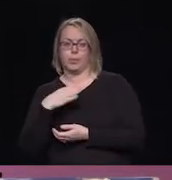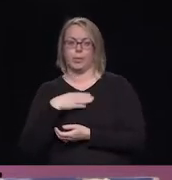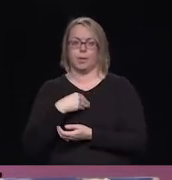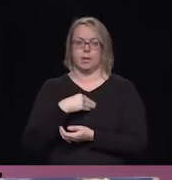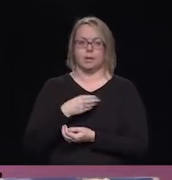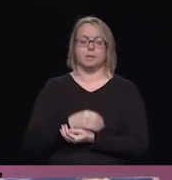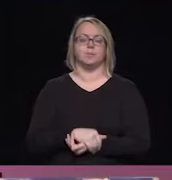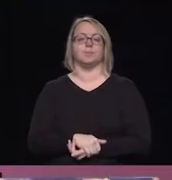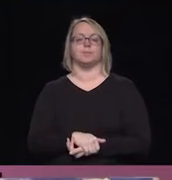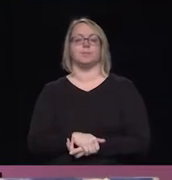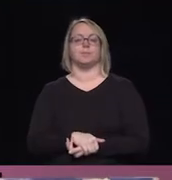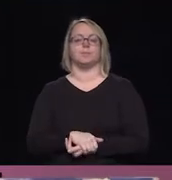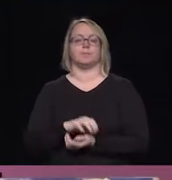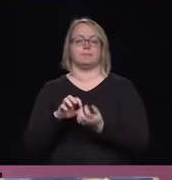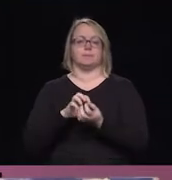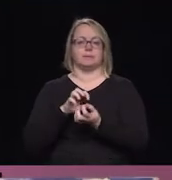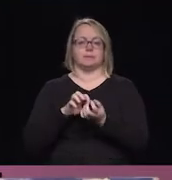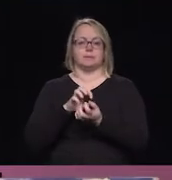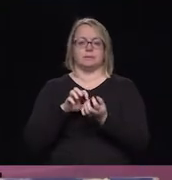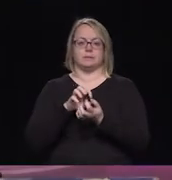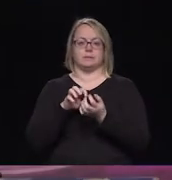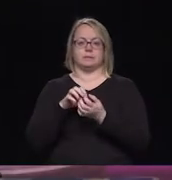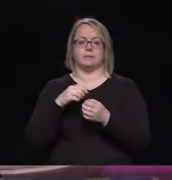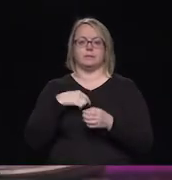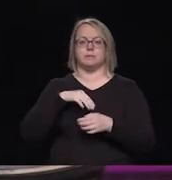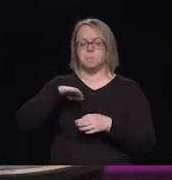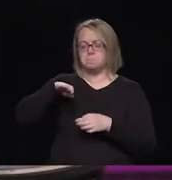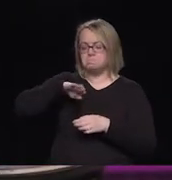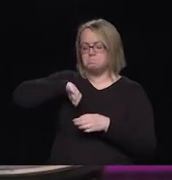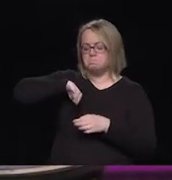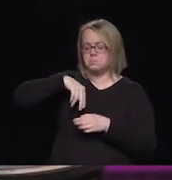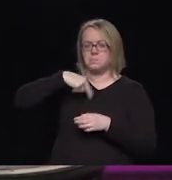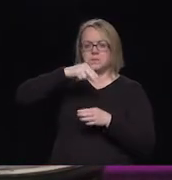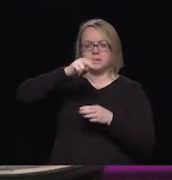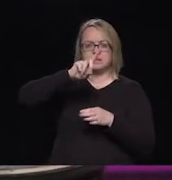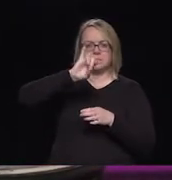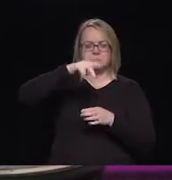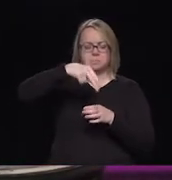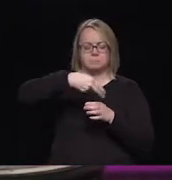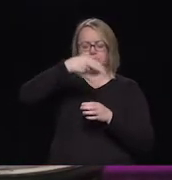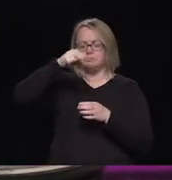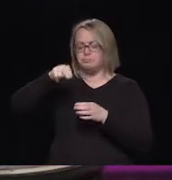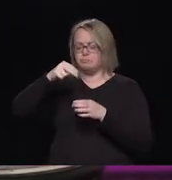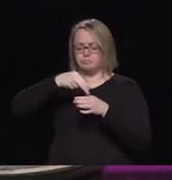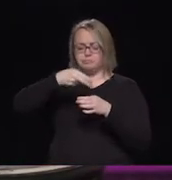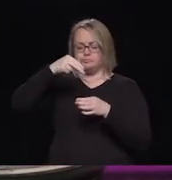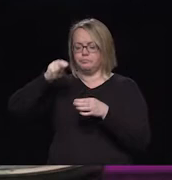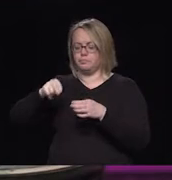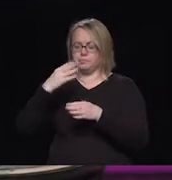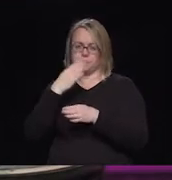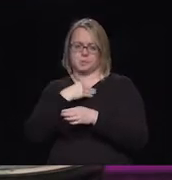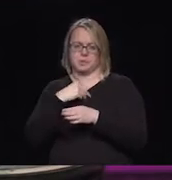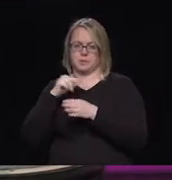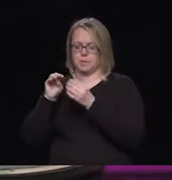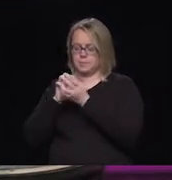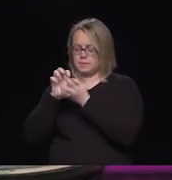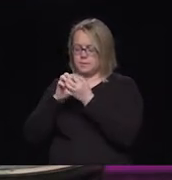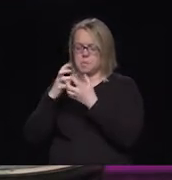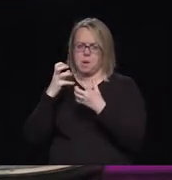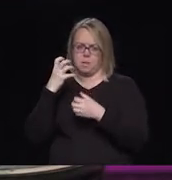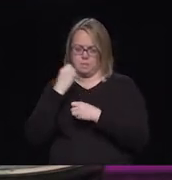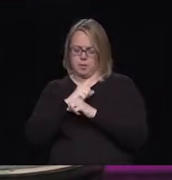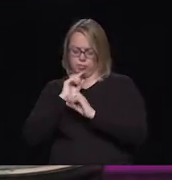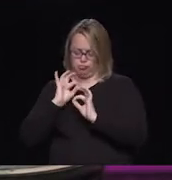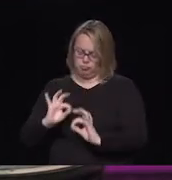Find a corner on my plate. So take a look. We've got a little corner of